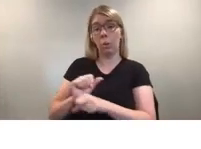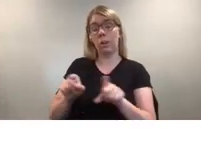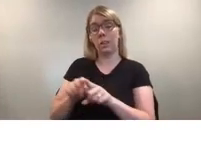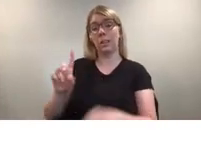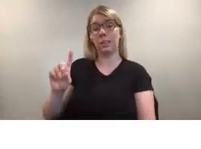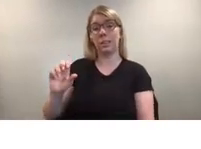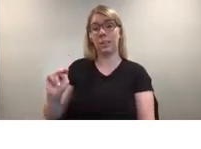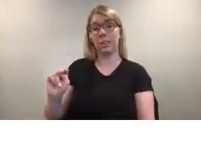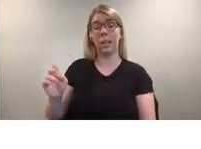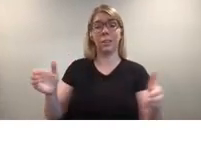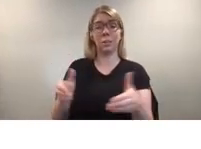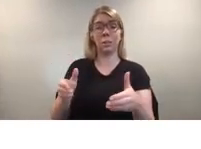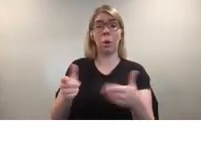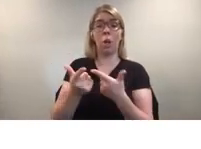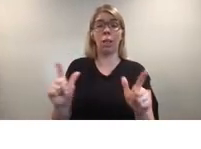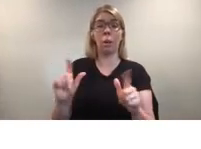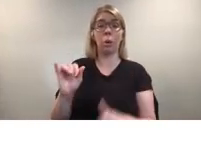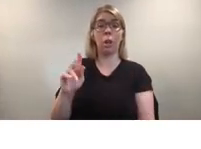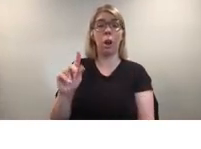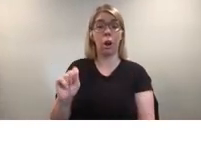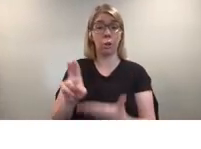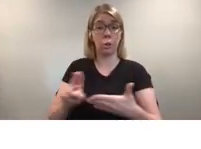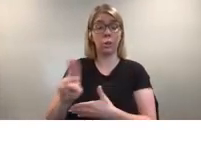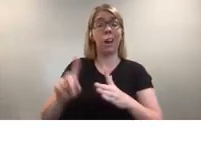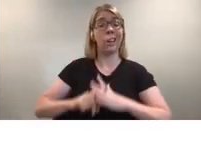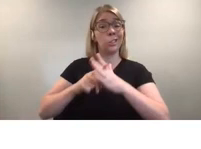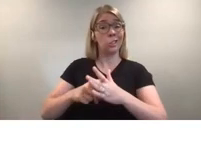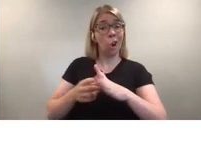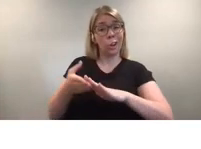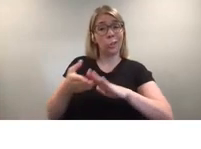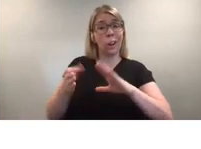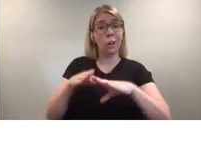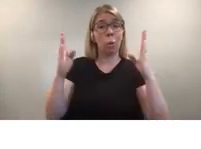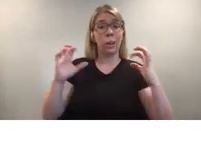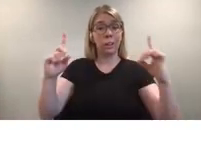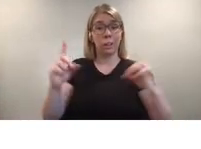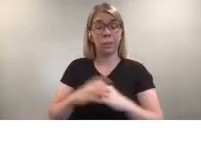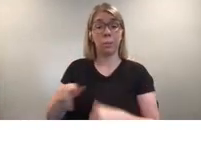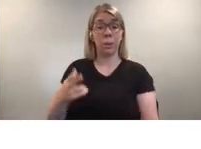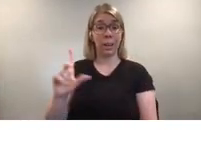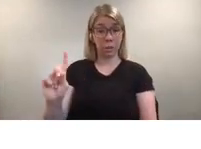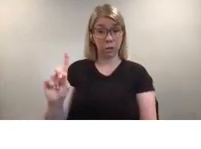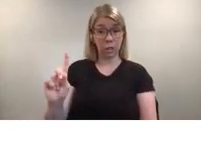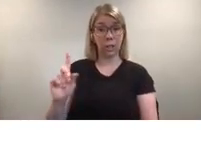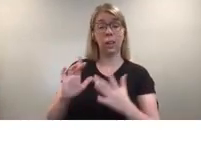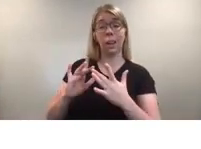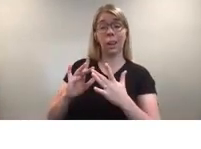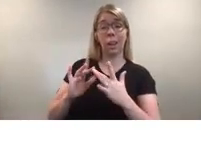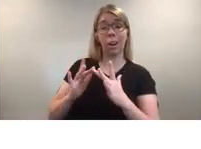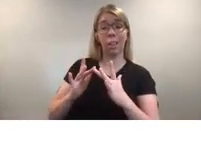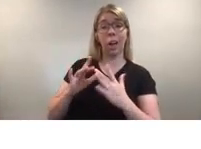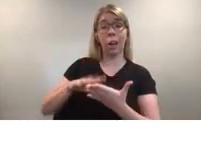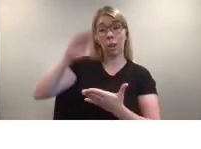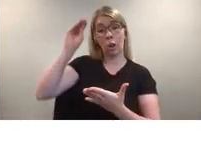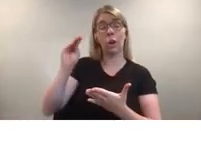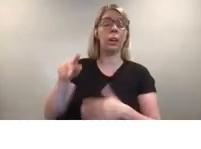university where I started and ran an open education initiative. My PhD is in education and online teaching and learning, and I still teach